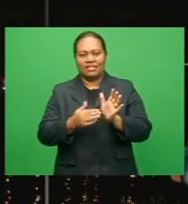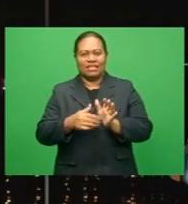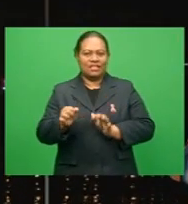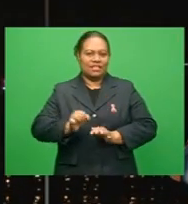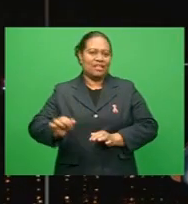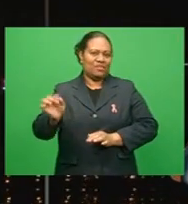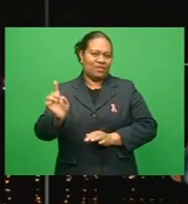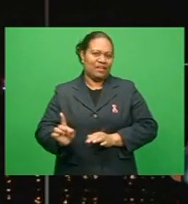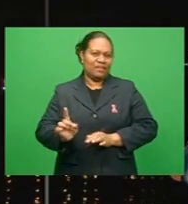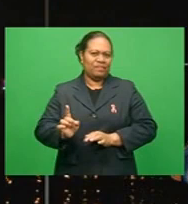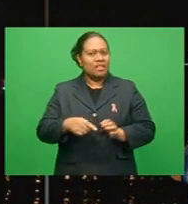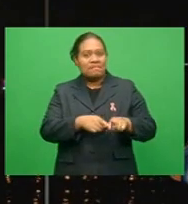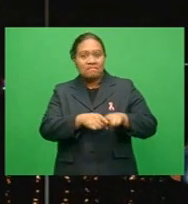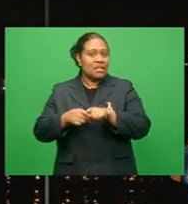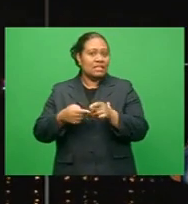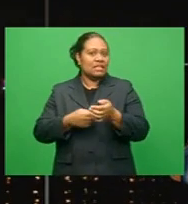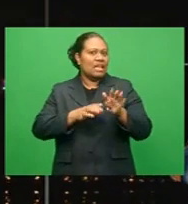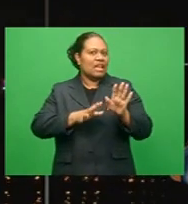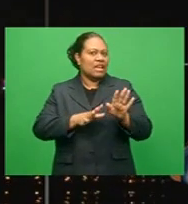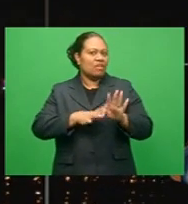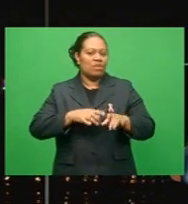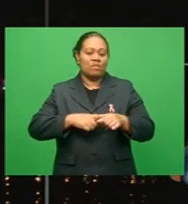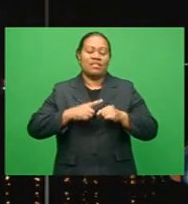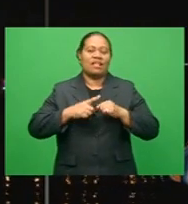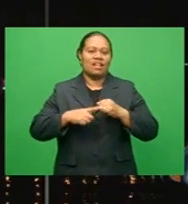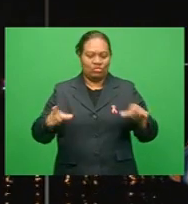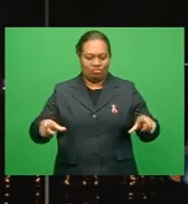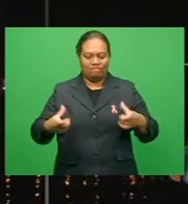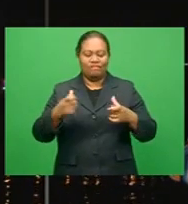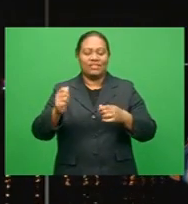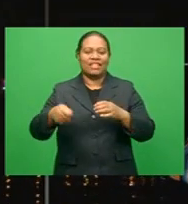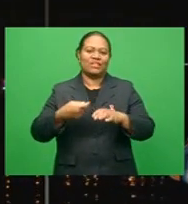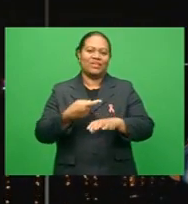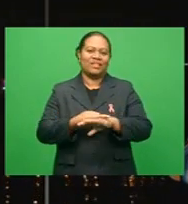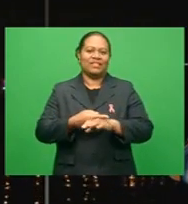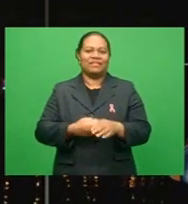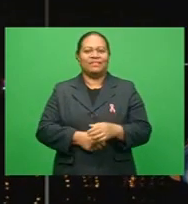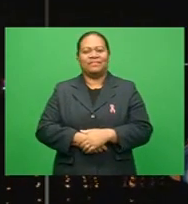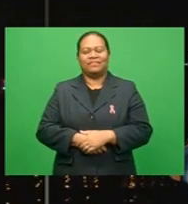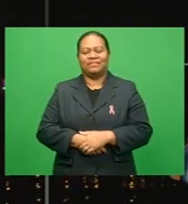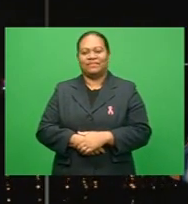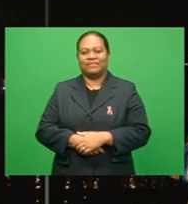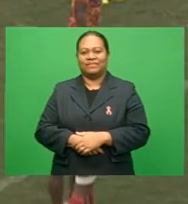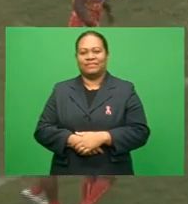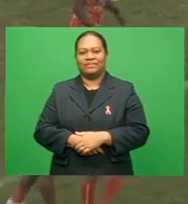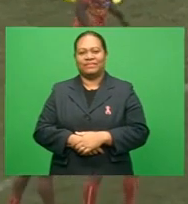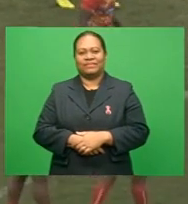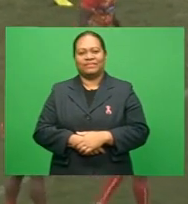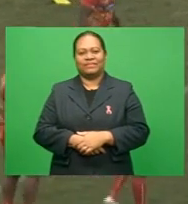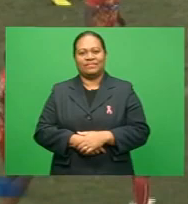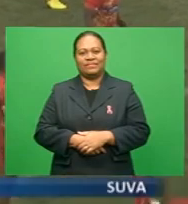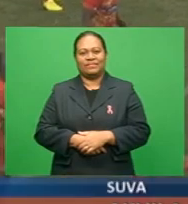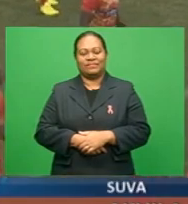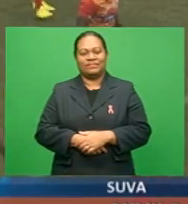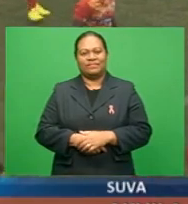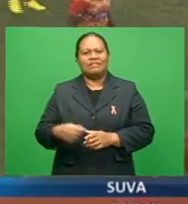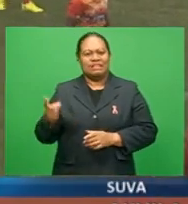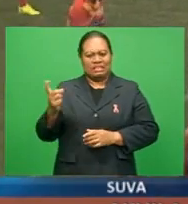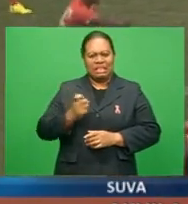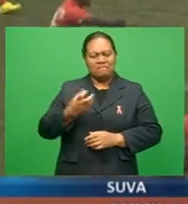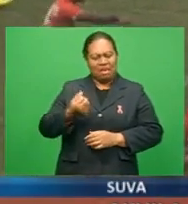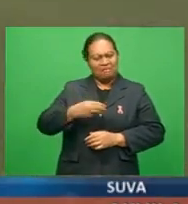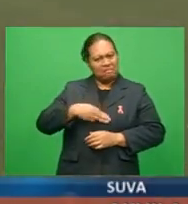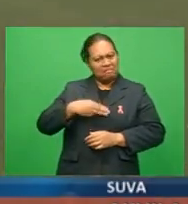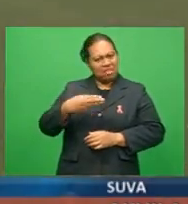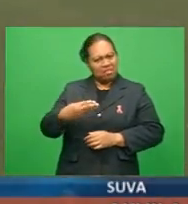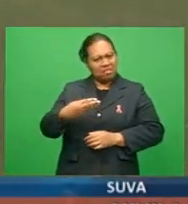afternoon. The win means Tailevu will be the last challenger next weekend. Aquila Dama reports. They came with a mission, and the